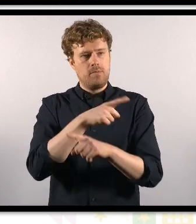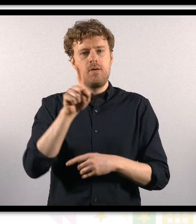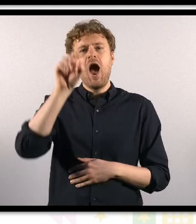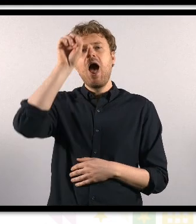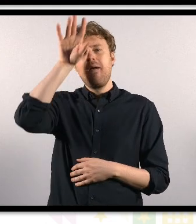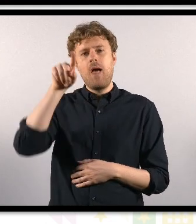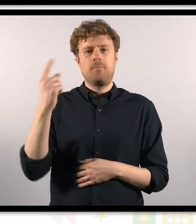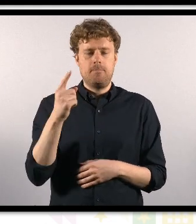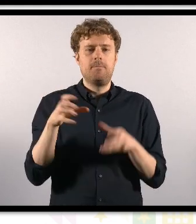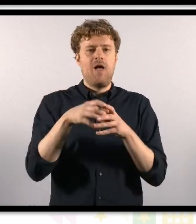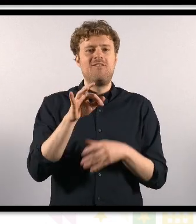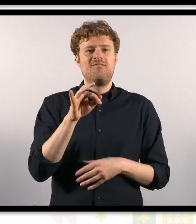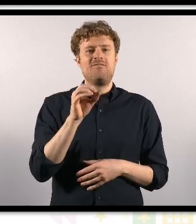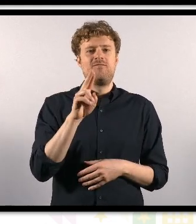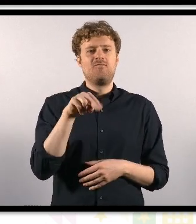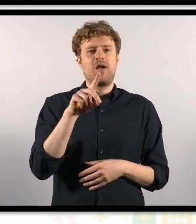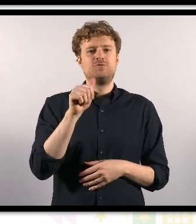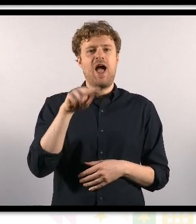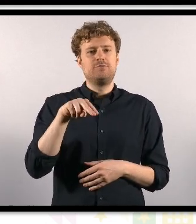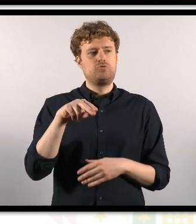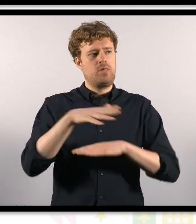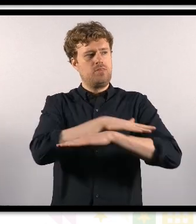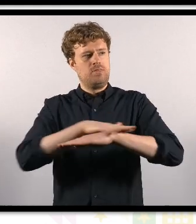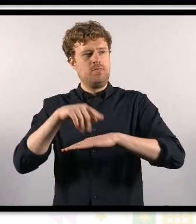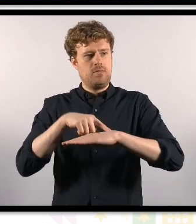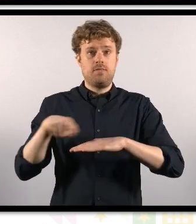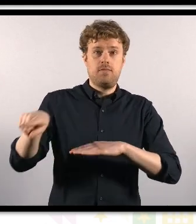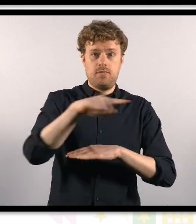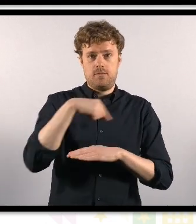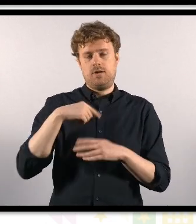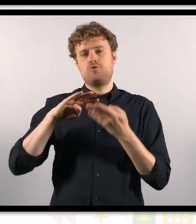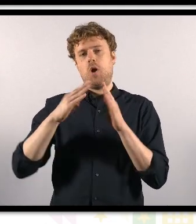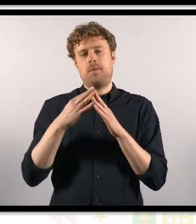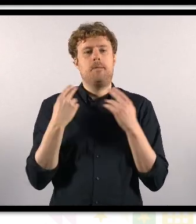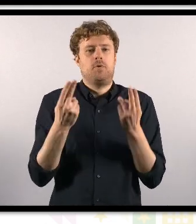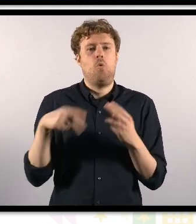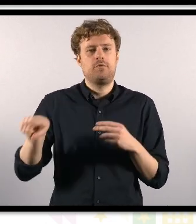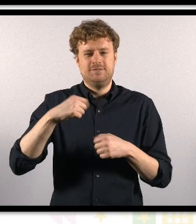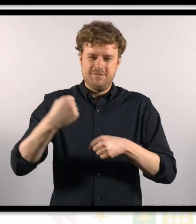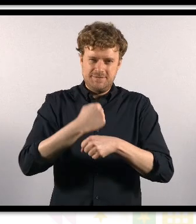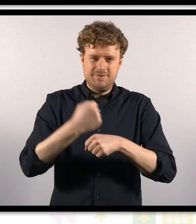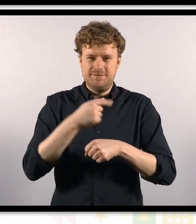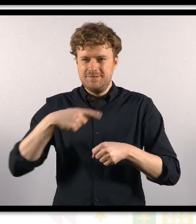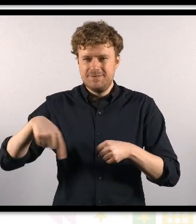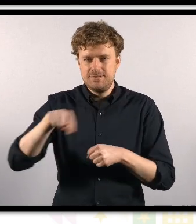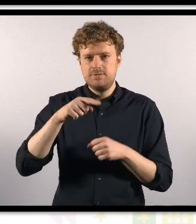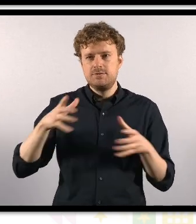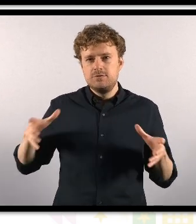feedback so that it really, truly can be community-driven and responsive to the needs of the community. You can do that.